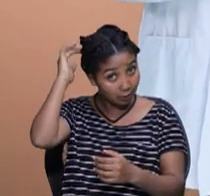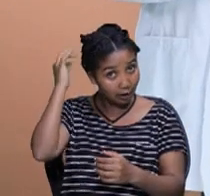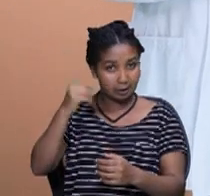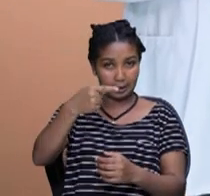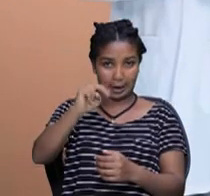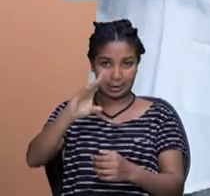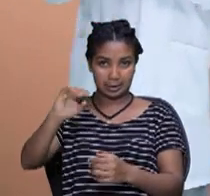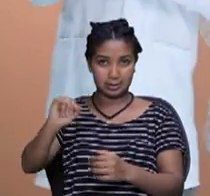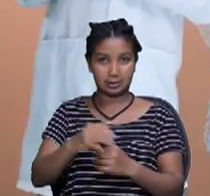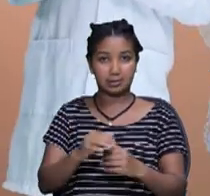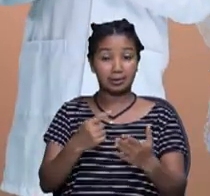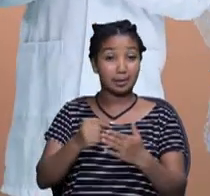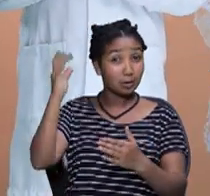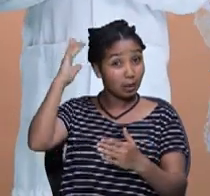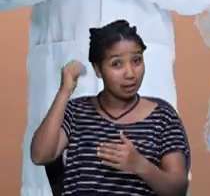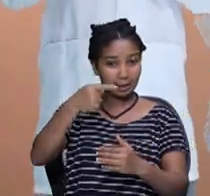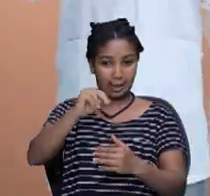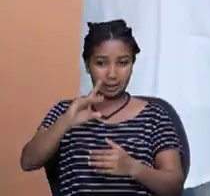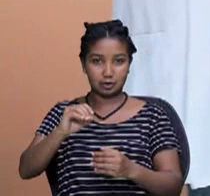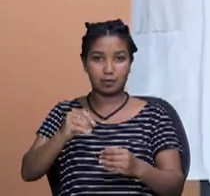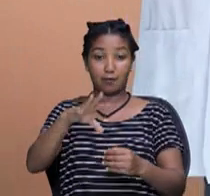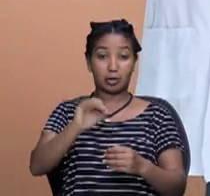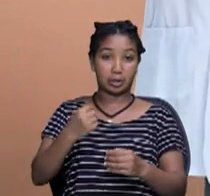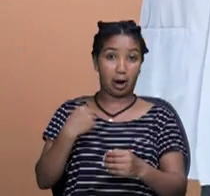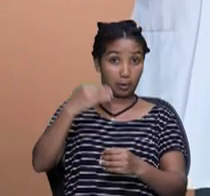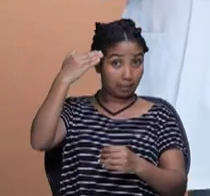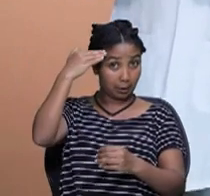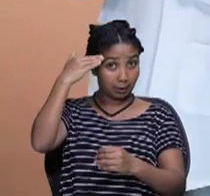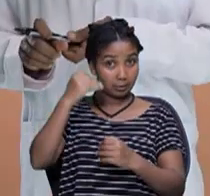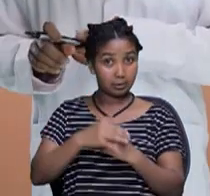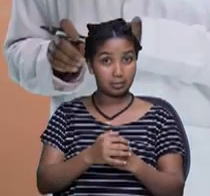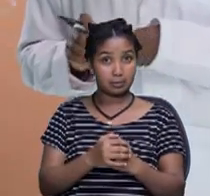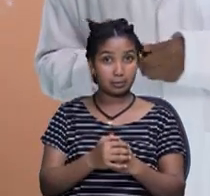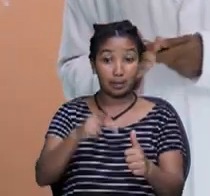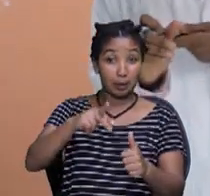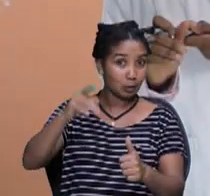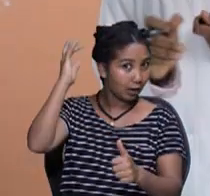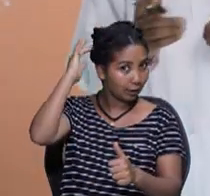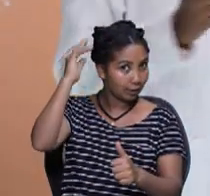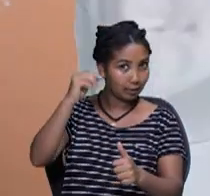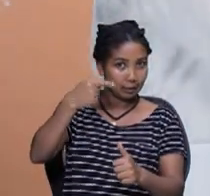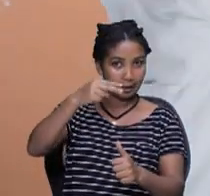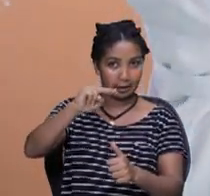gland. The pituitary gland found in our brain. Pituitary gland,